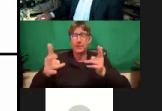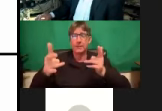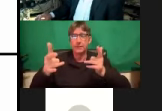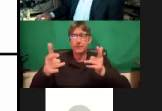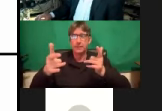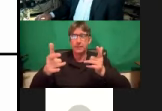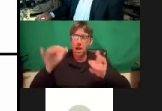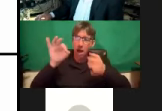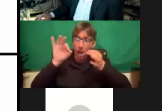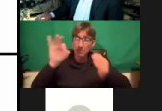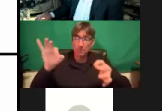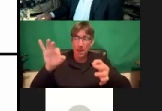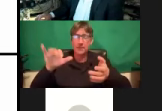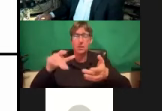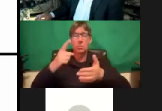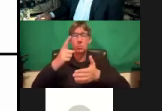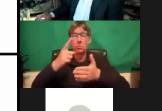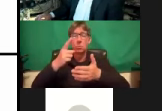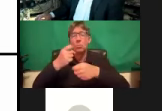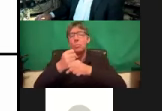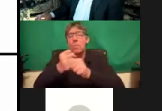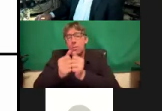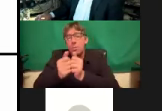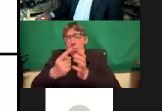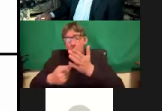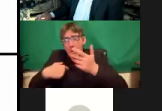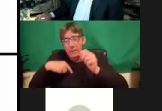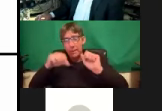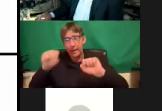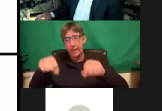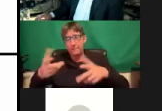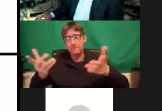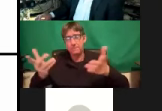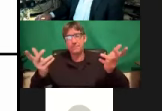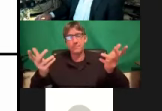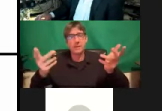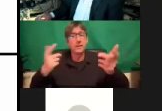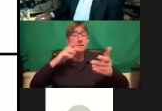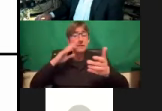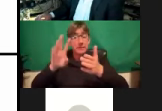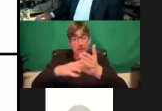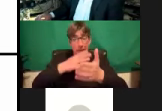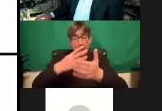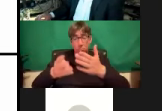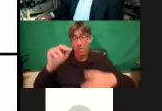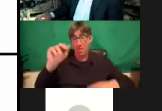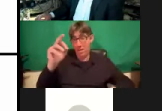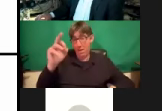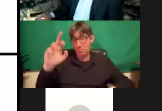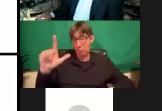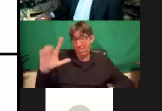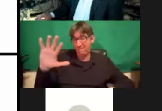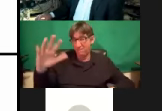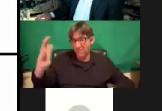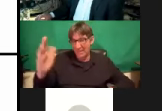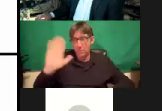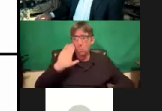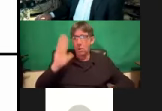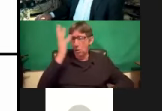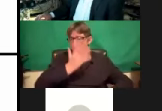what we can. So that's the schedules I think will look different in April 5th than they do right now. And it's not just running